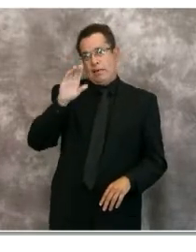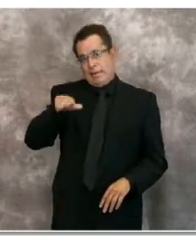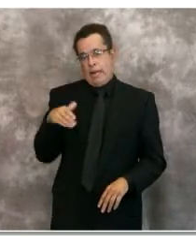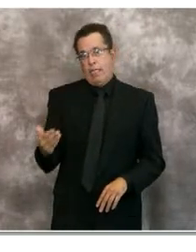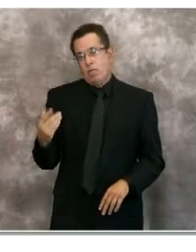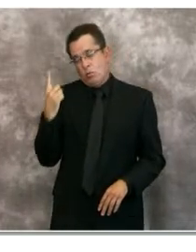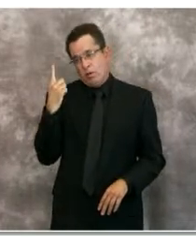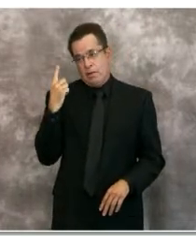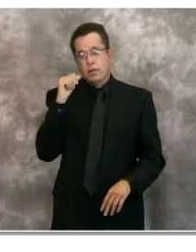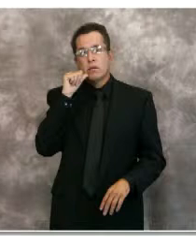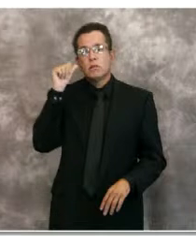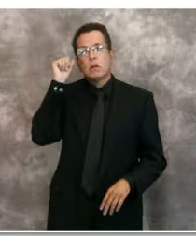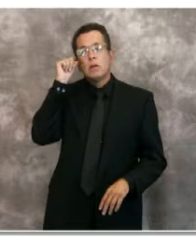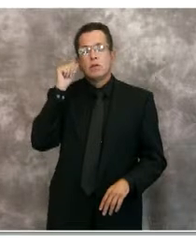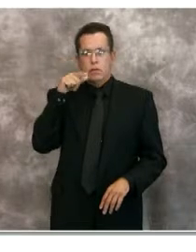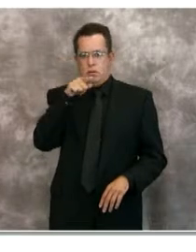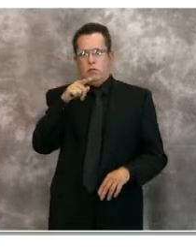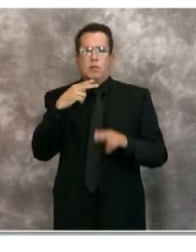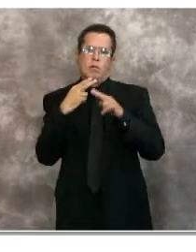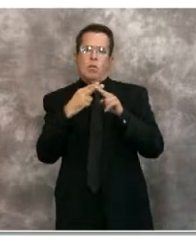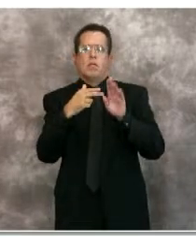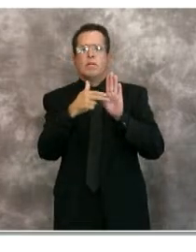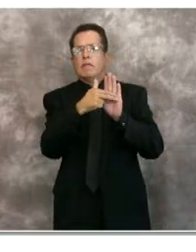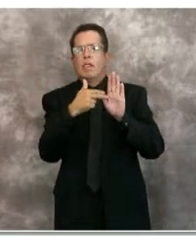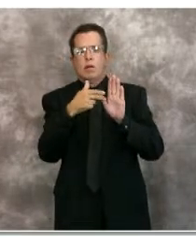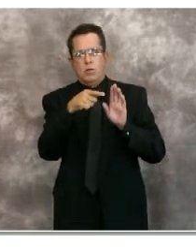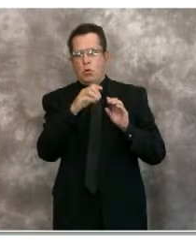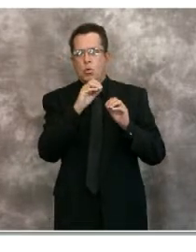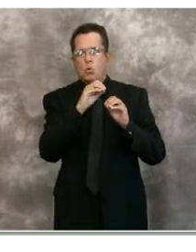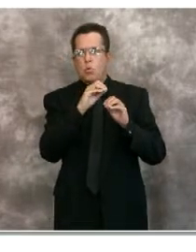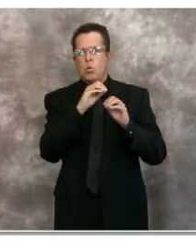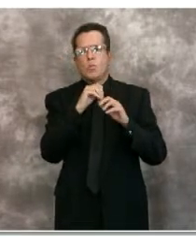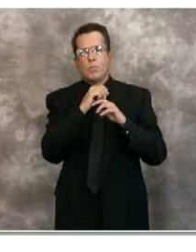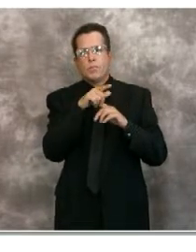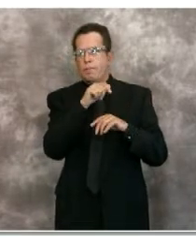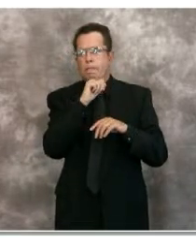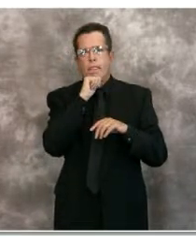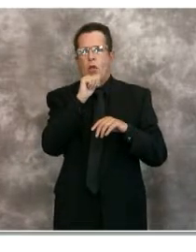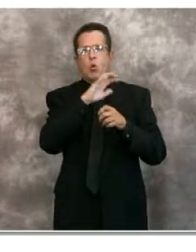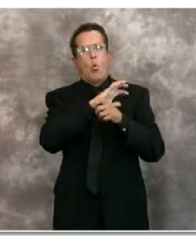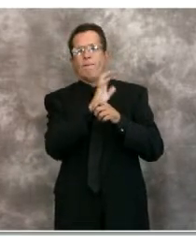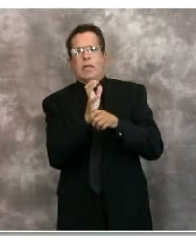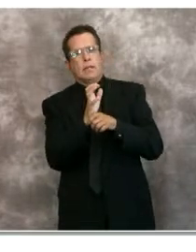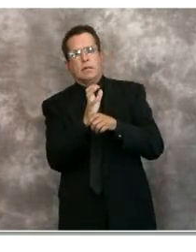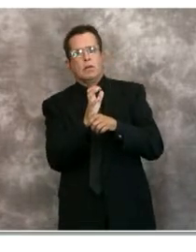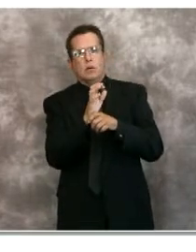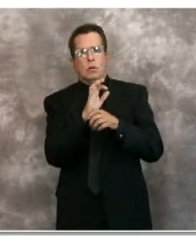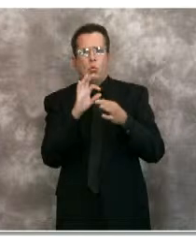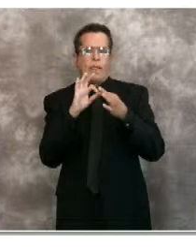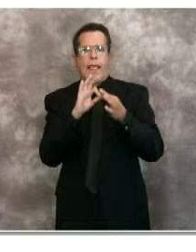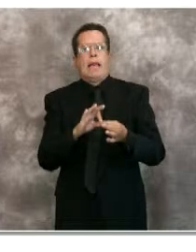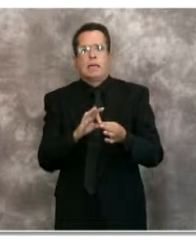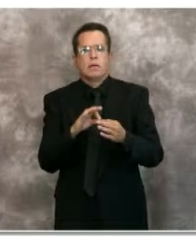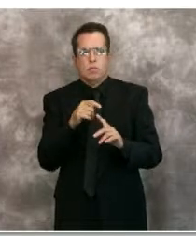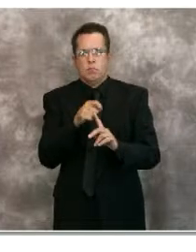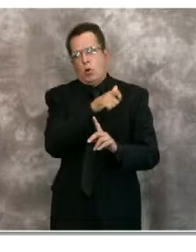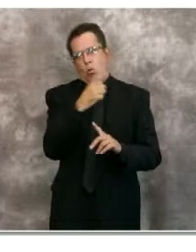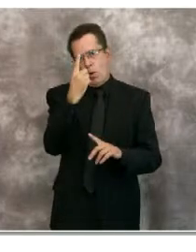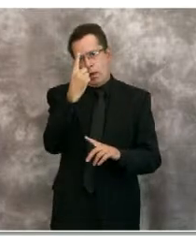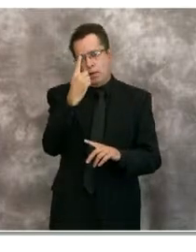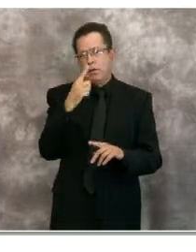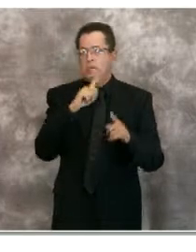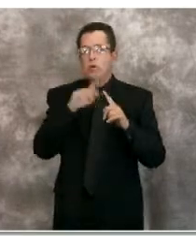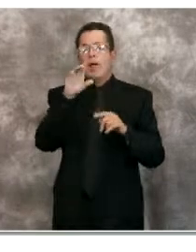recently reclassified as no longer a COVID-19 related death. The age